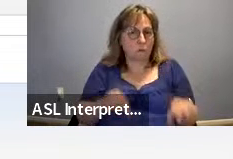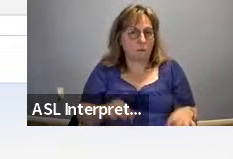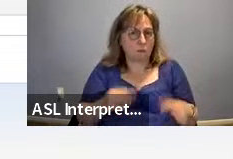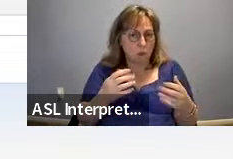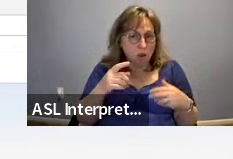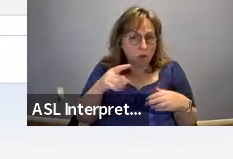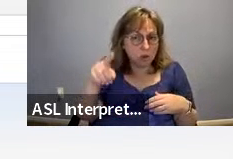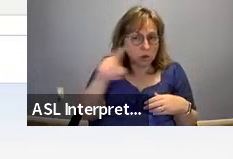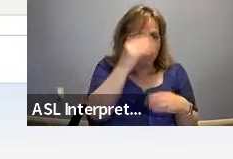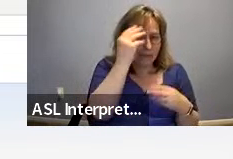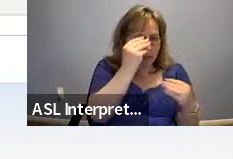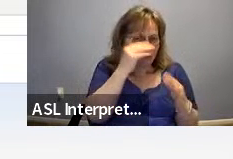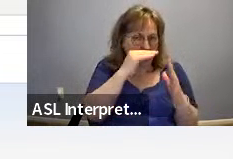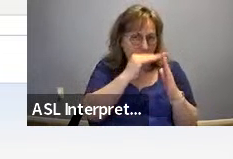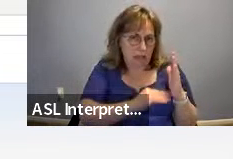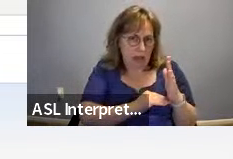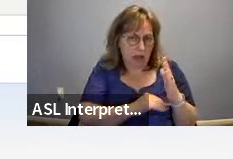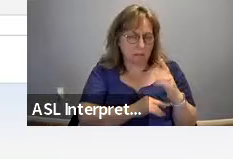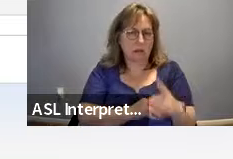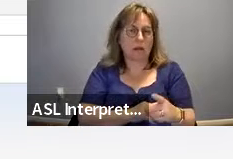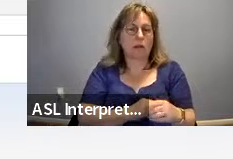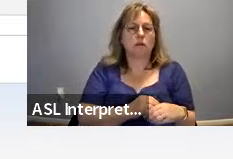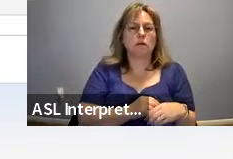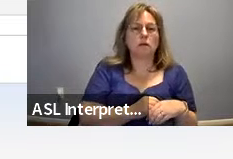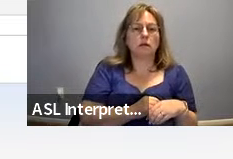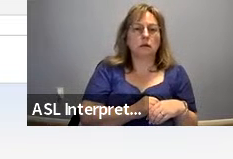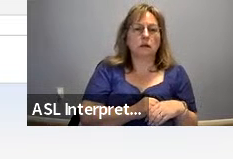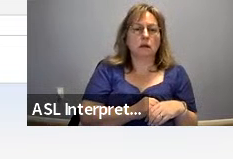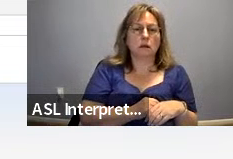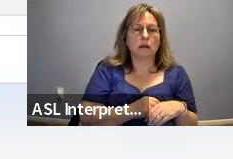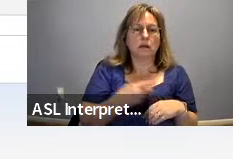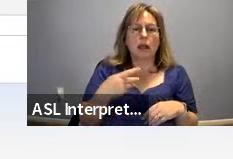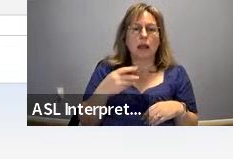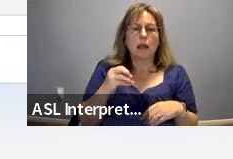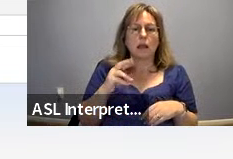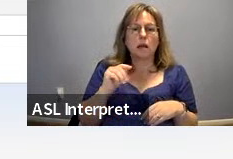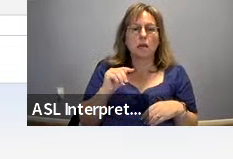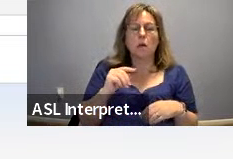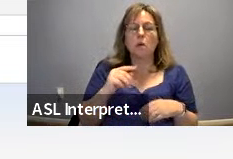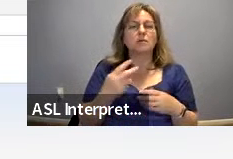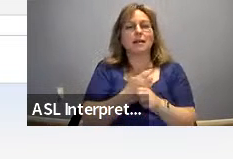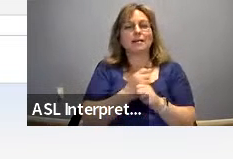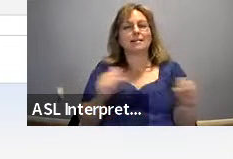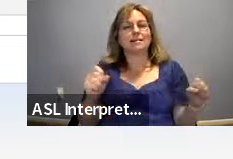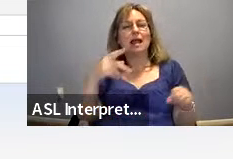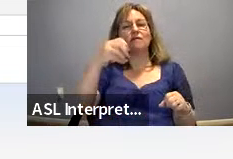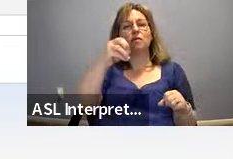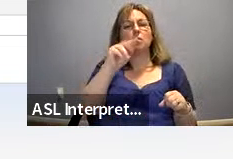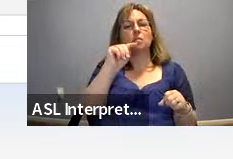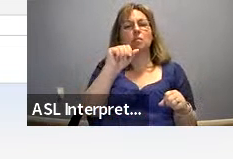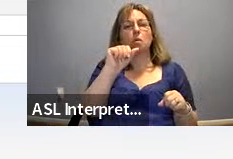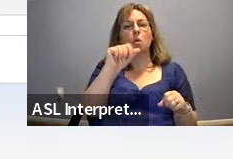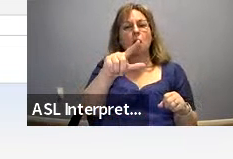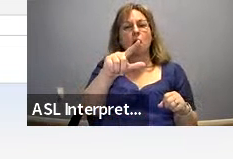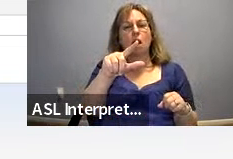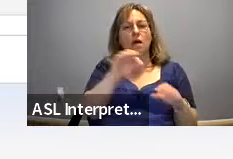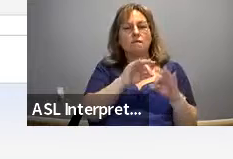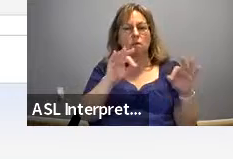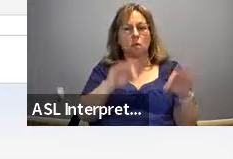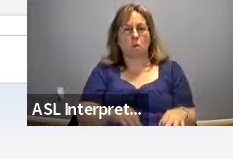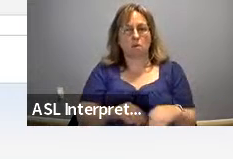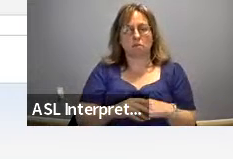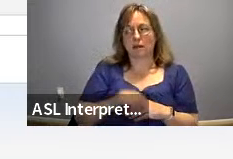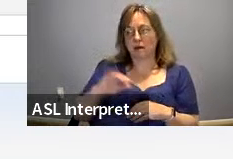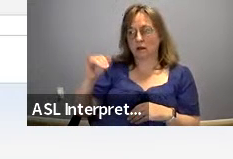consider filling out, which is the Securely Parent Portal form. And Jason is going to talk more about or